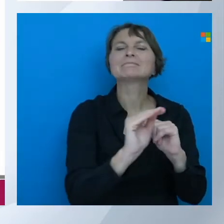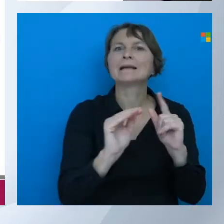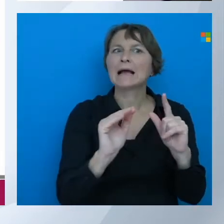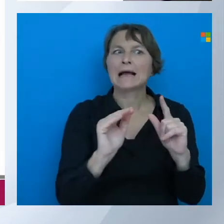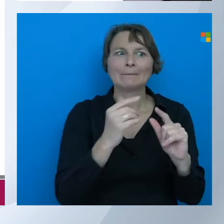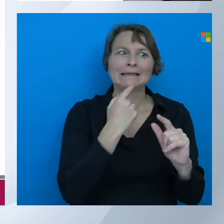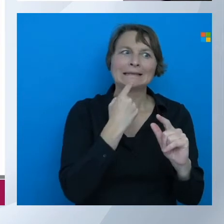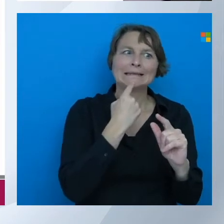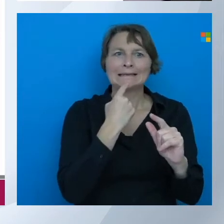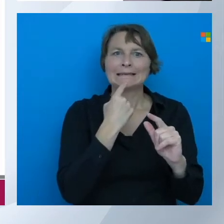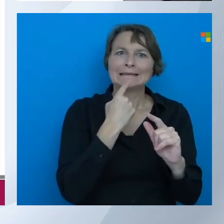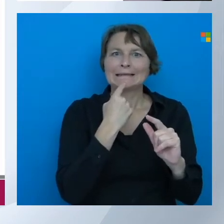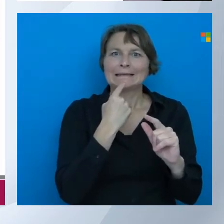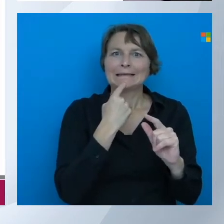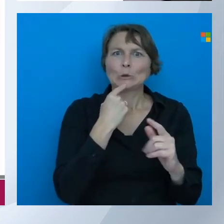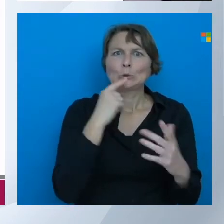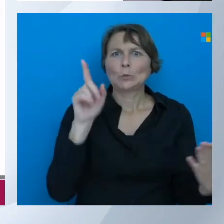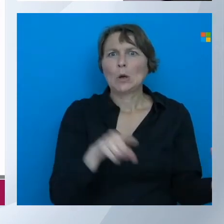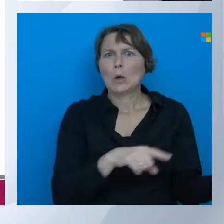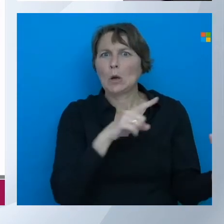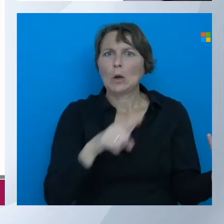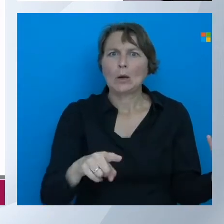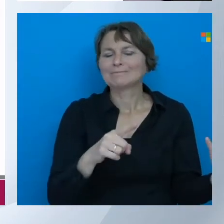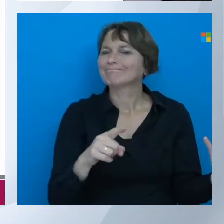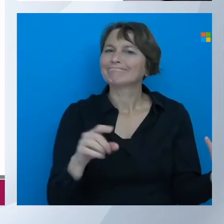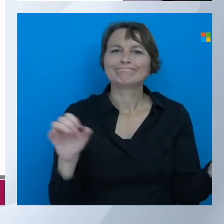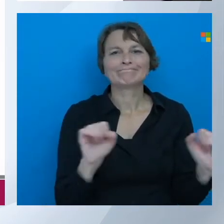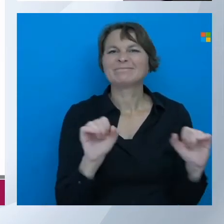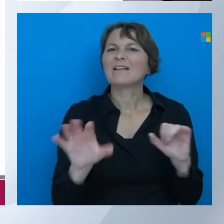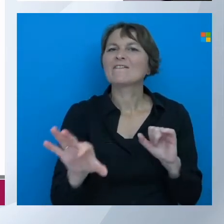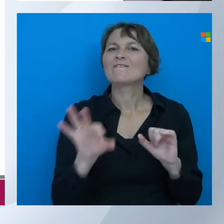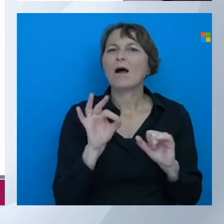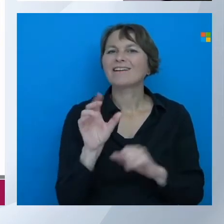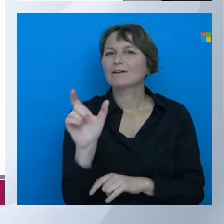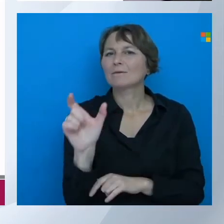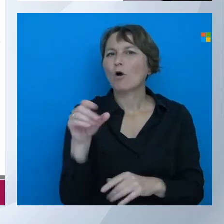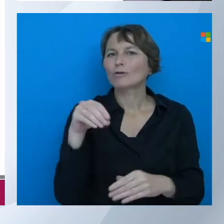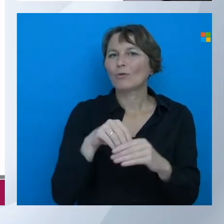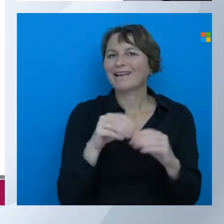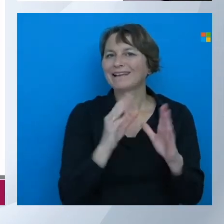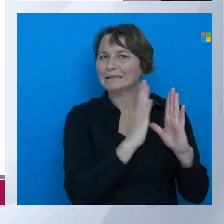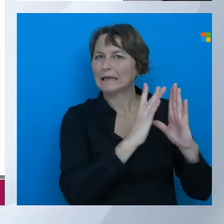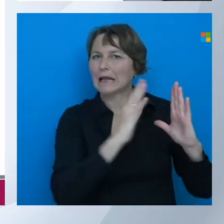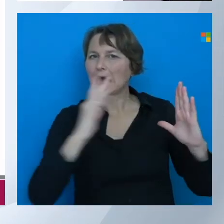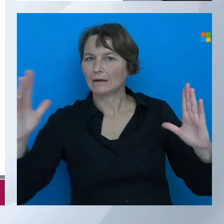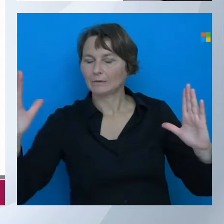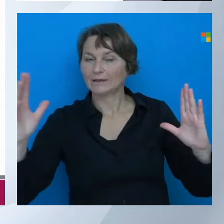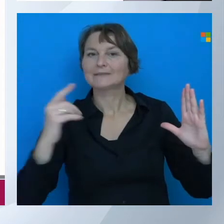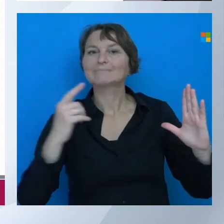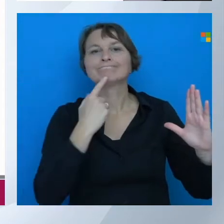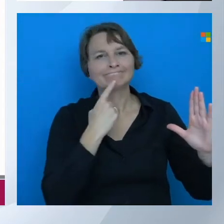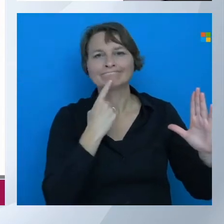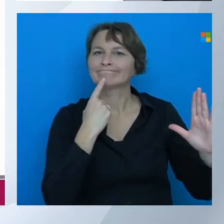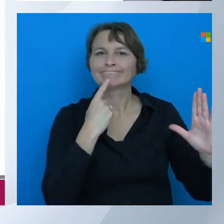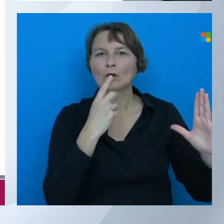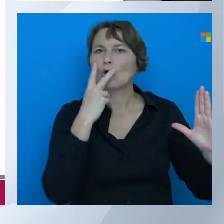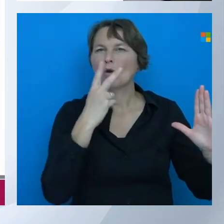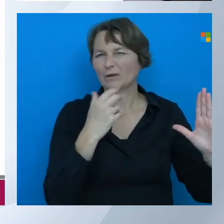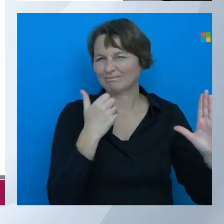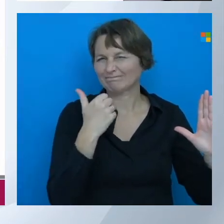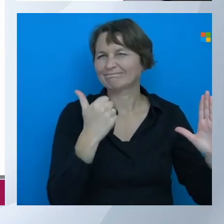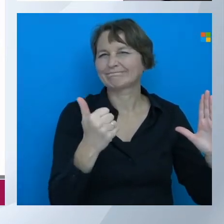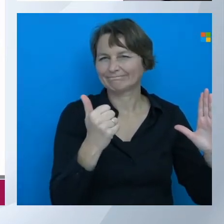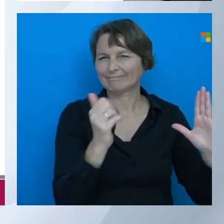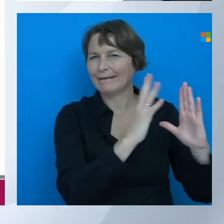told me that it couldn't find the module within the gallery. And it turned out it wasn't looking at the right galleries because I had